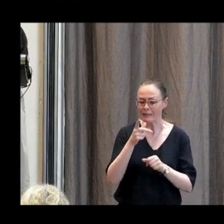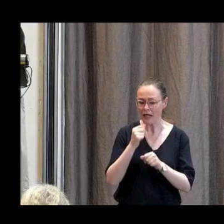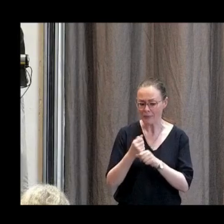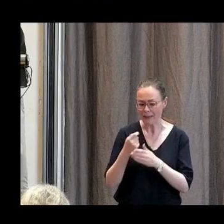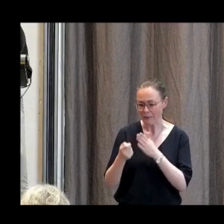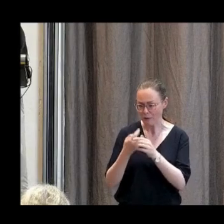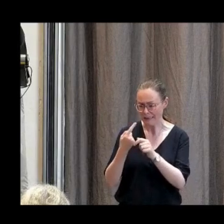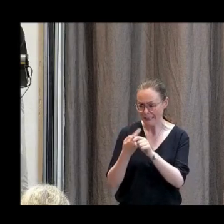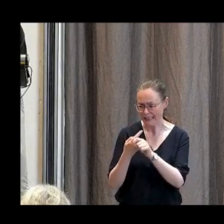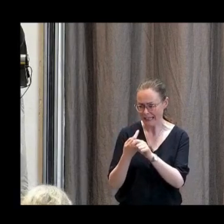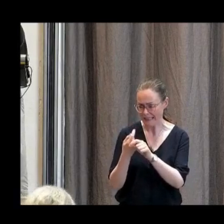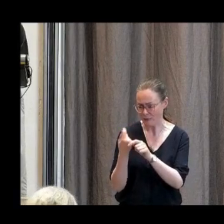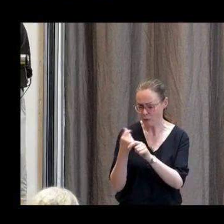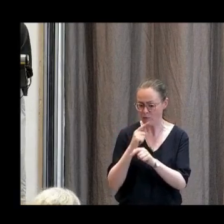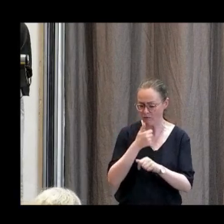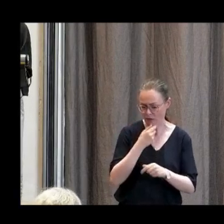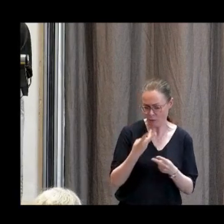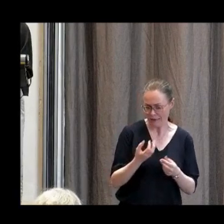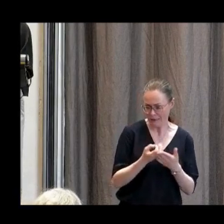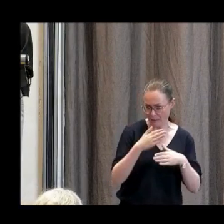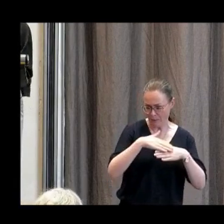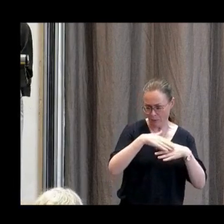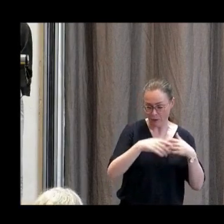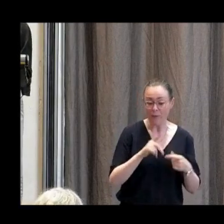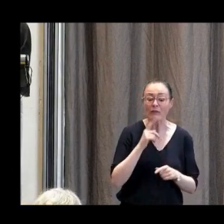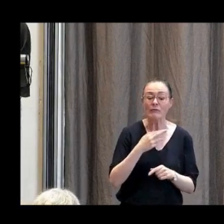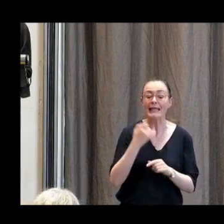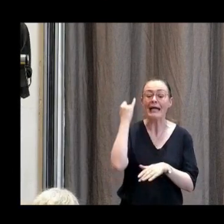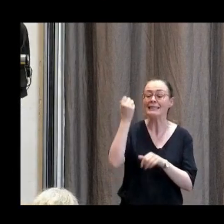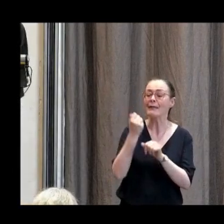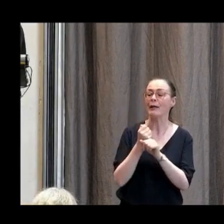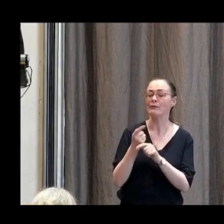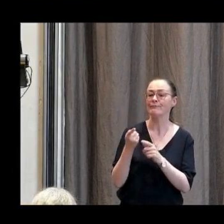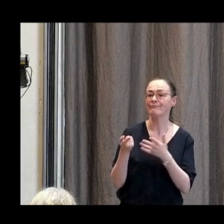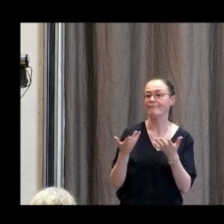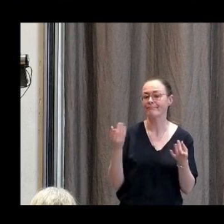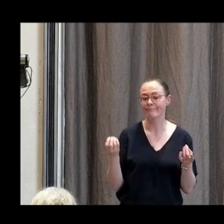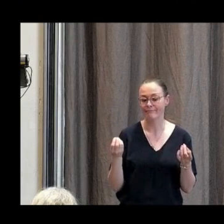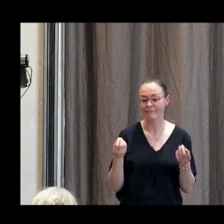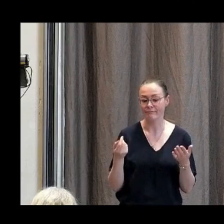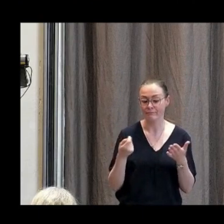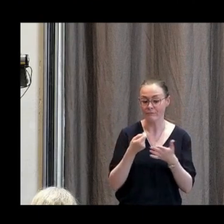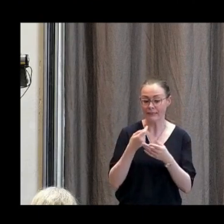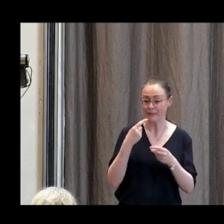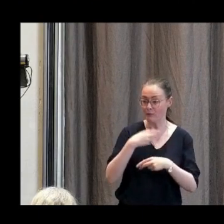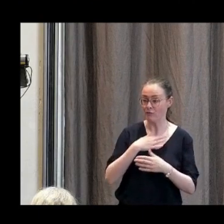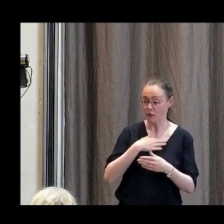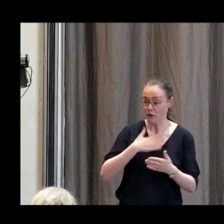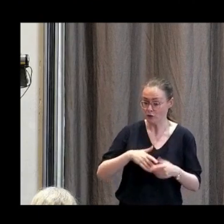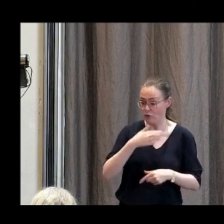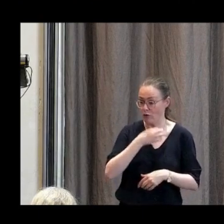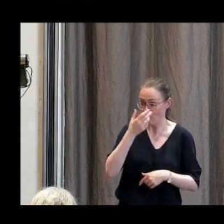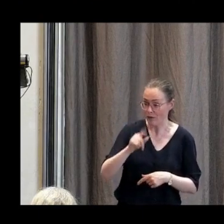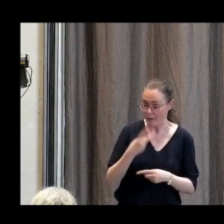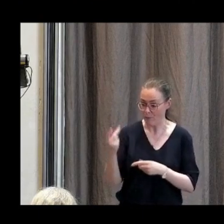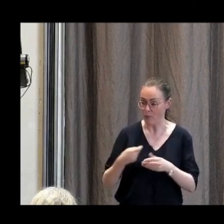we go through some things. But really the idea that it was quite serendipitous that these two projects started